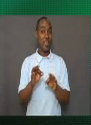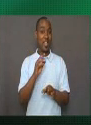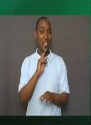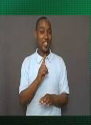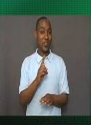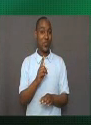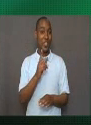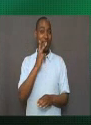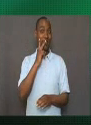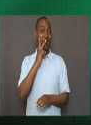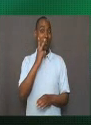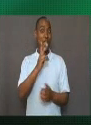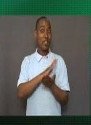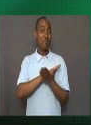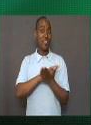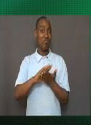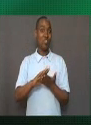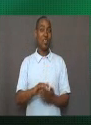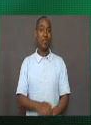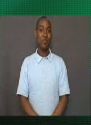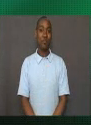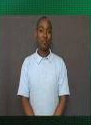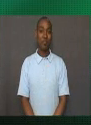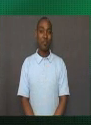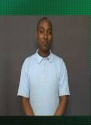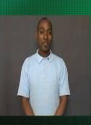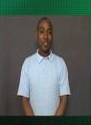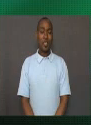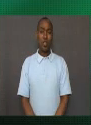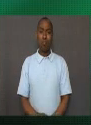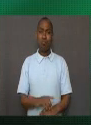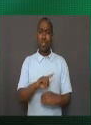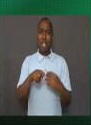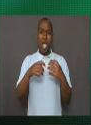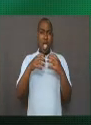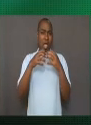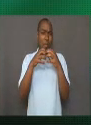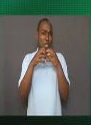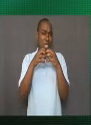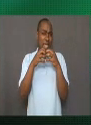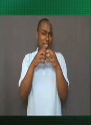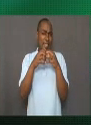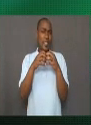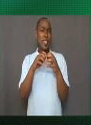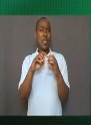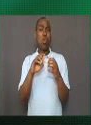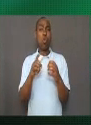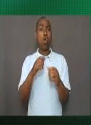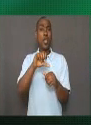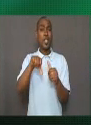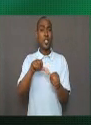be seen clearly. If they are situated too close